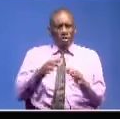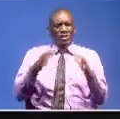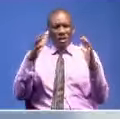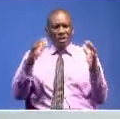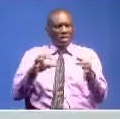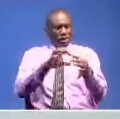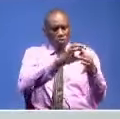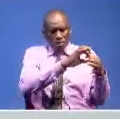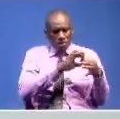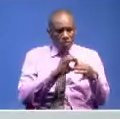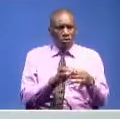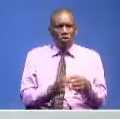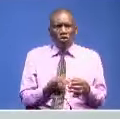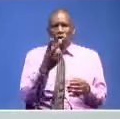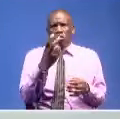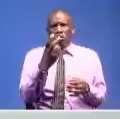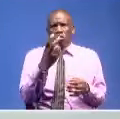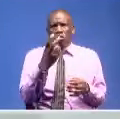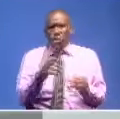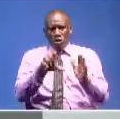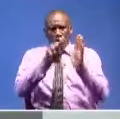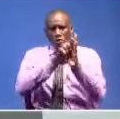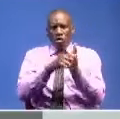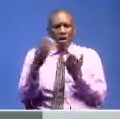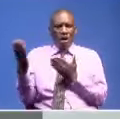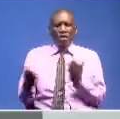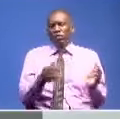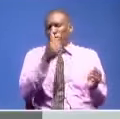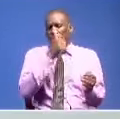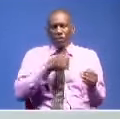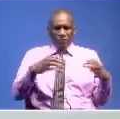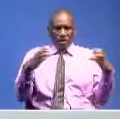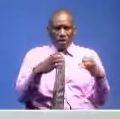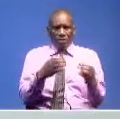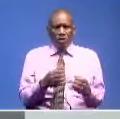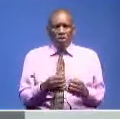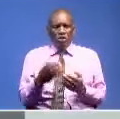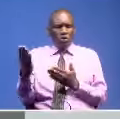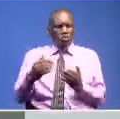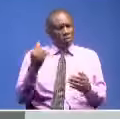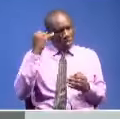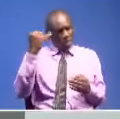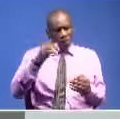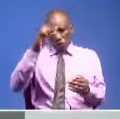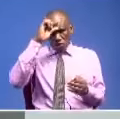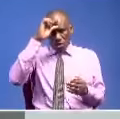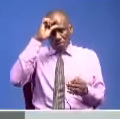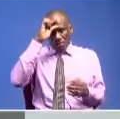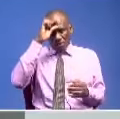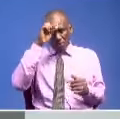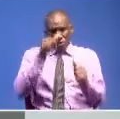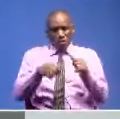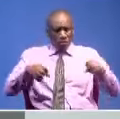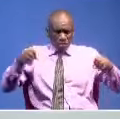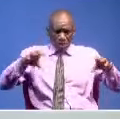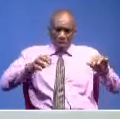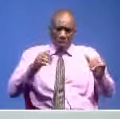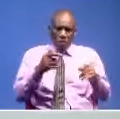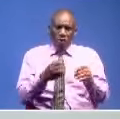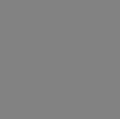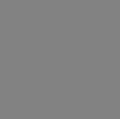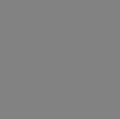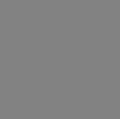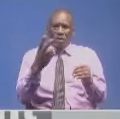grand collaborations. The 2021 Act allows private companies to bring their own ideas to government, which wasn't well defined in the 2013